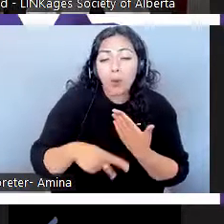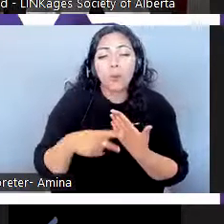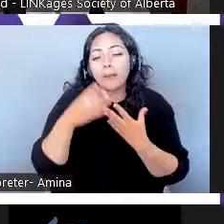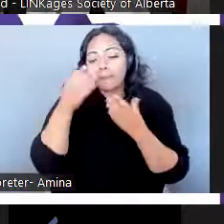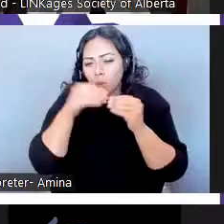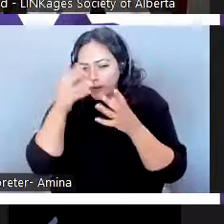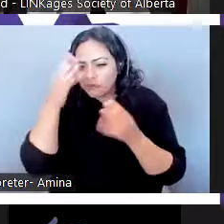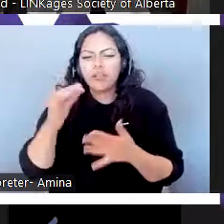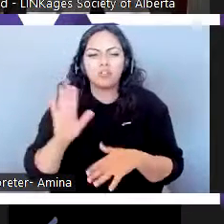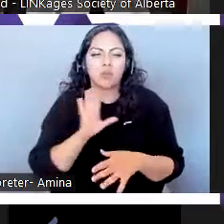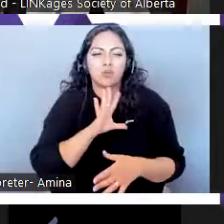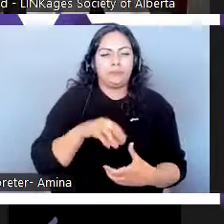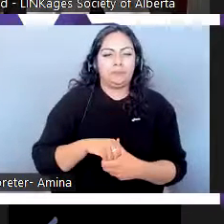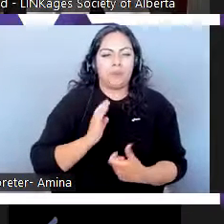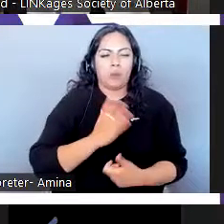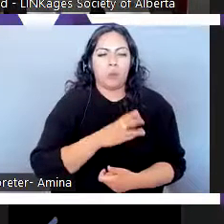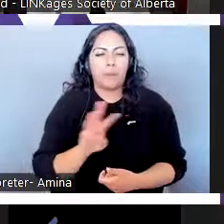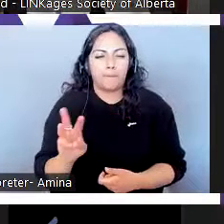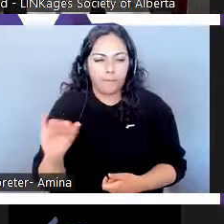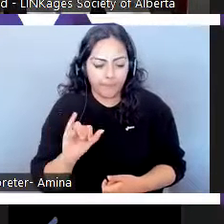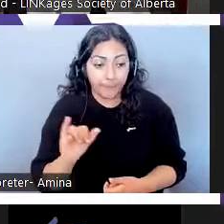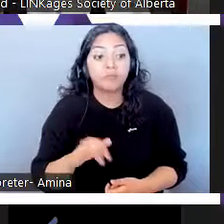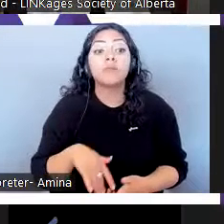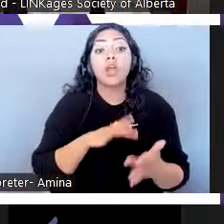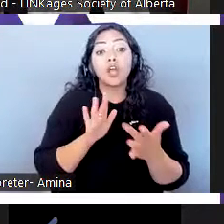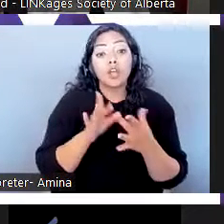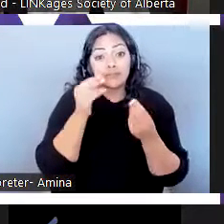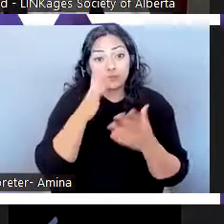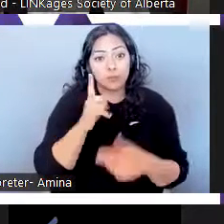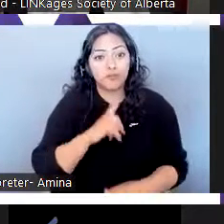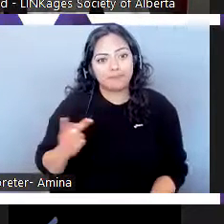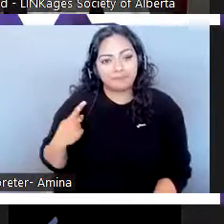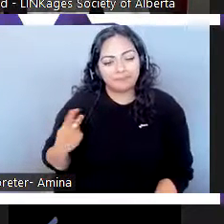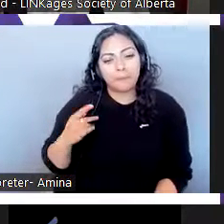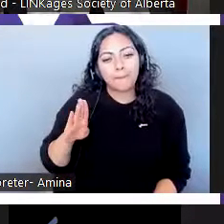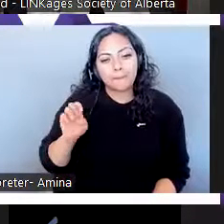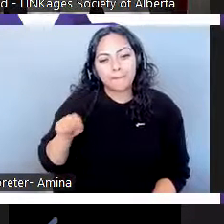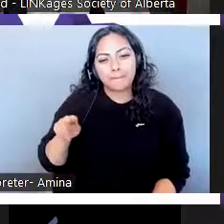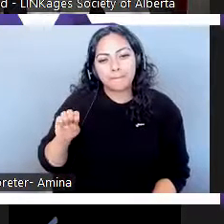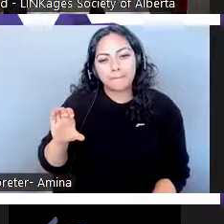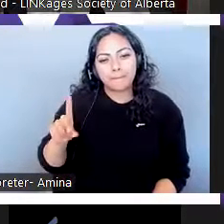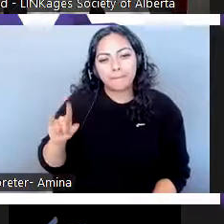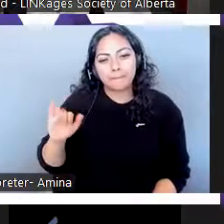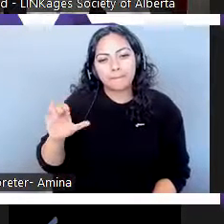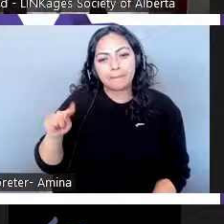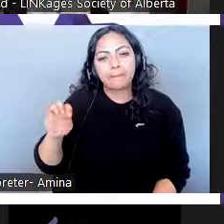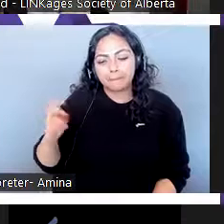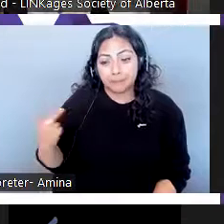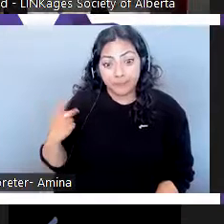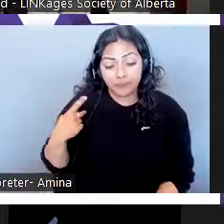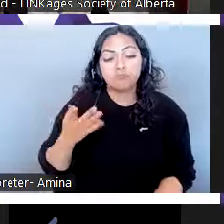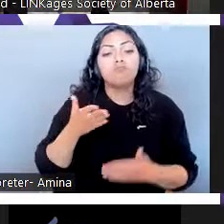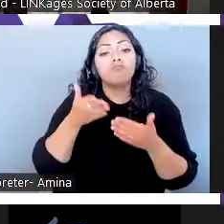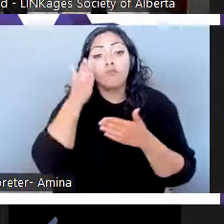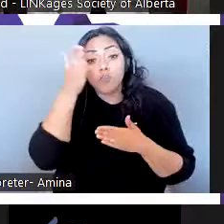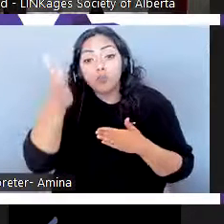And there's contact information to both Benedict and myself if you want more information about any of their future webinars or